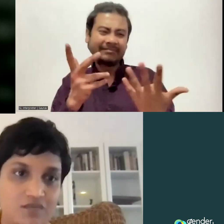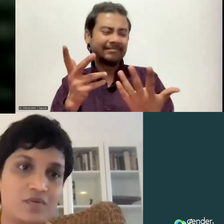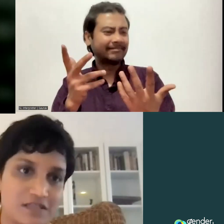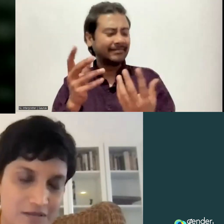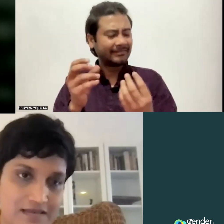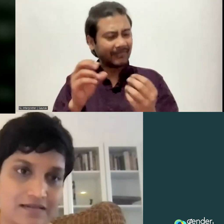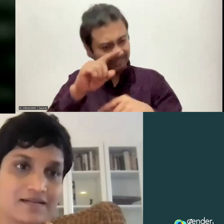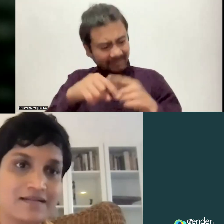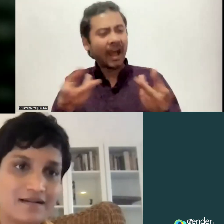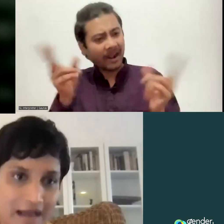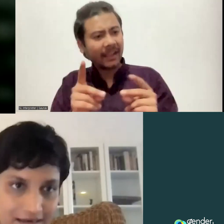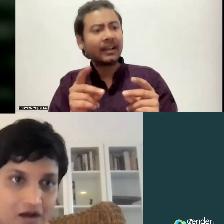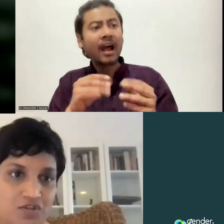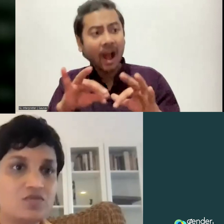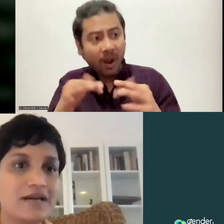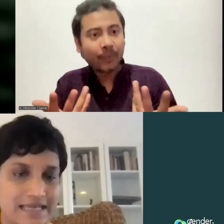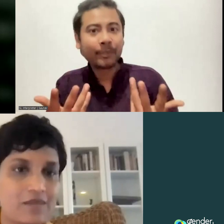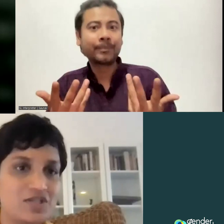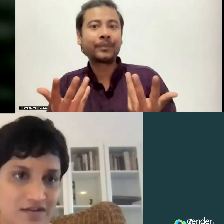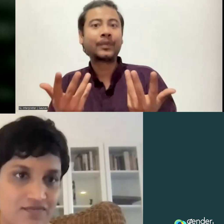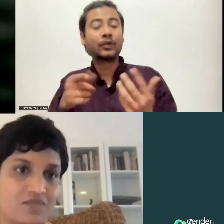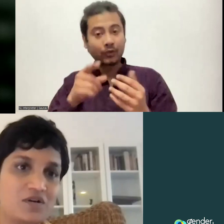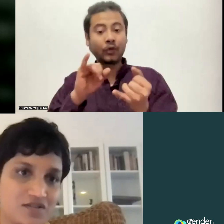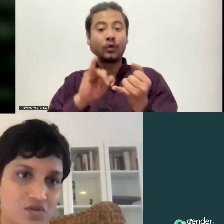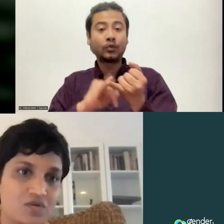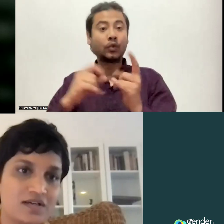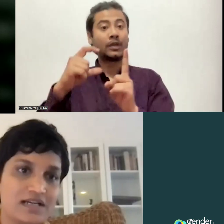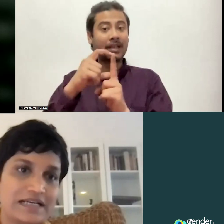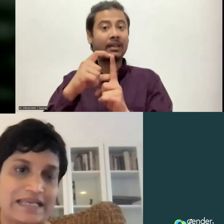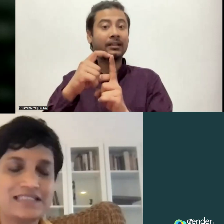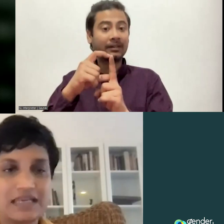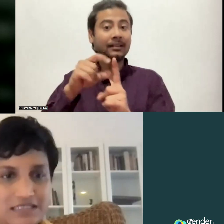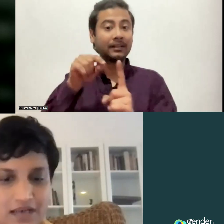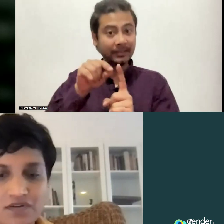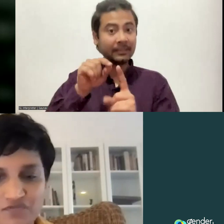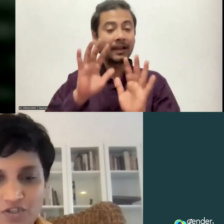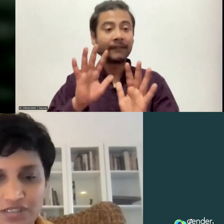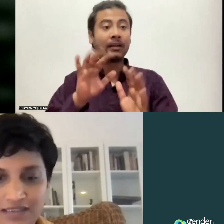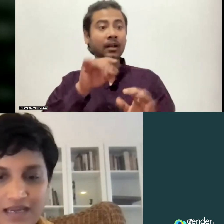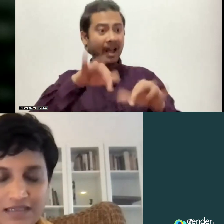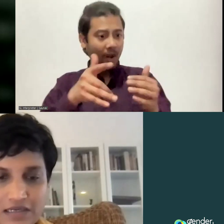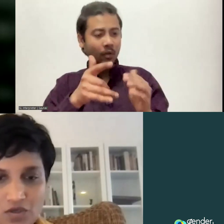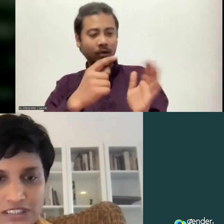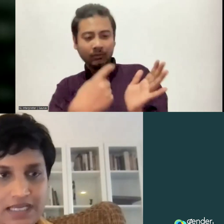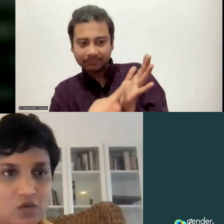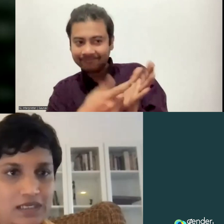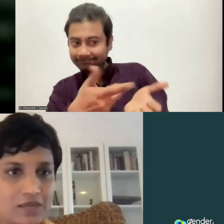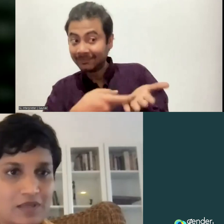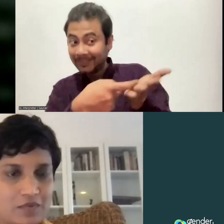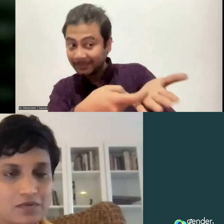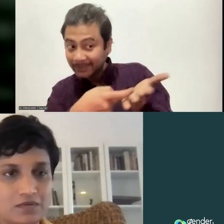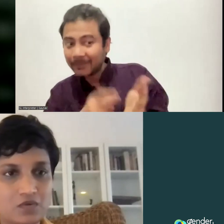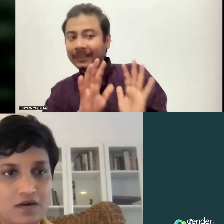becomes one of the principles that guide how you establish that framework. So it's kind of unfortunate that it looks like